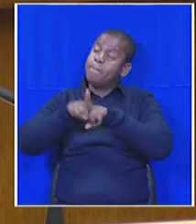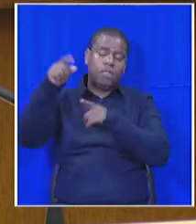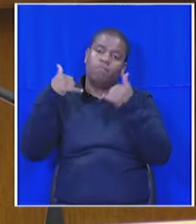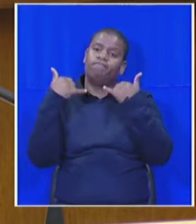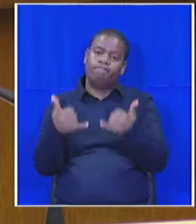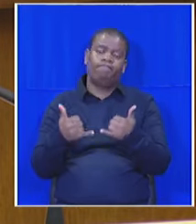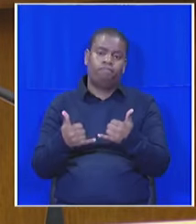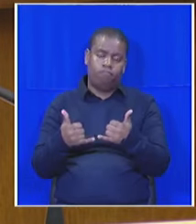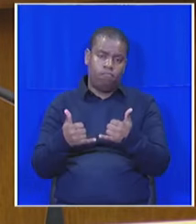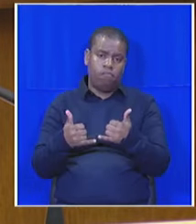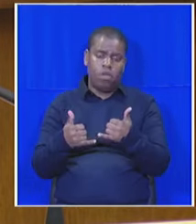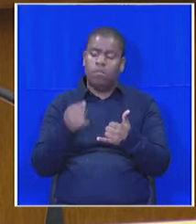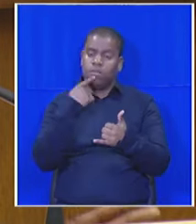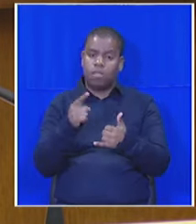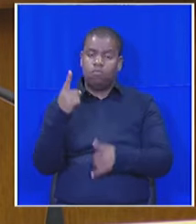one that